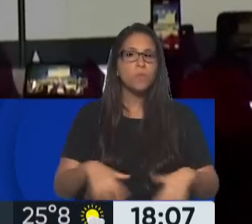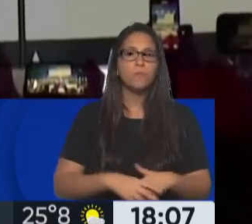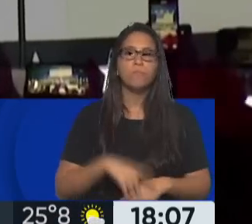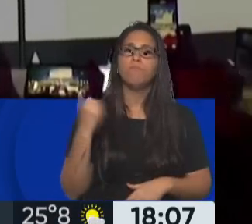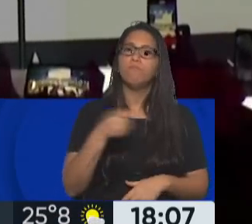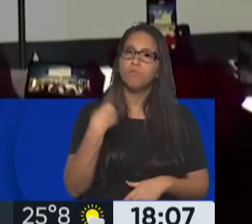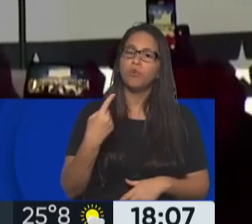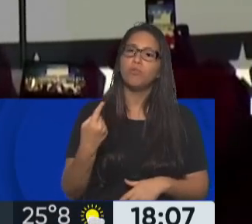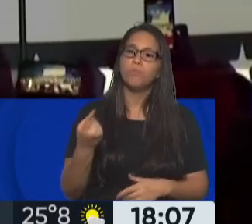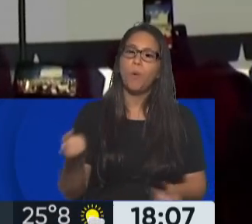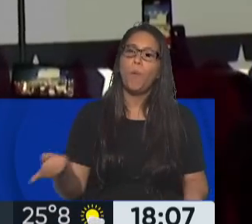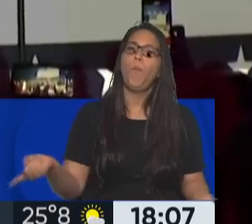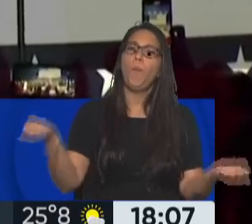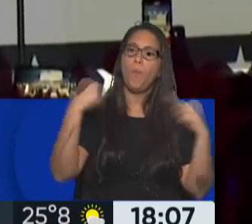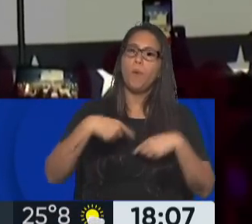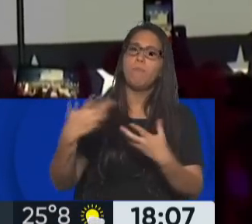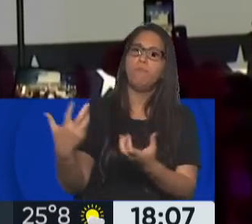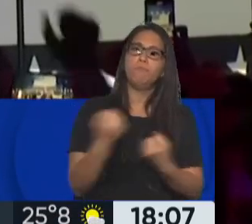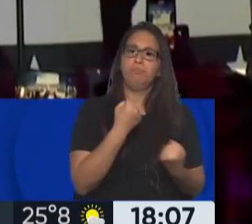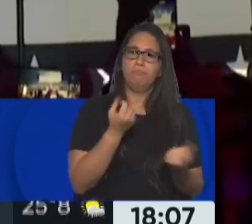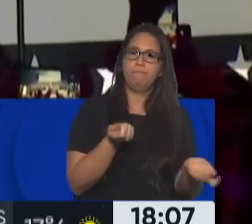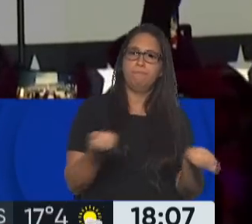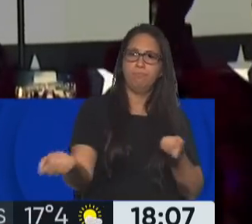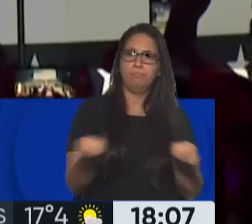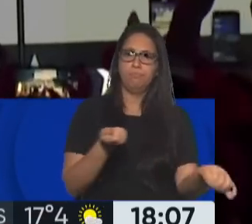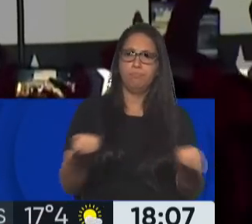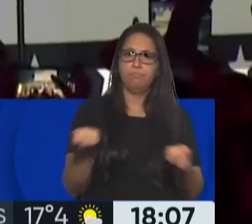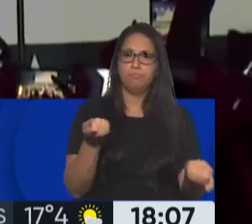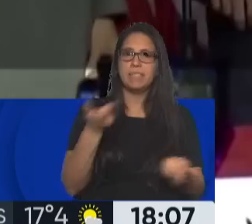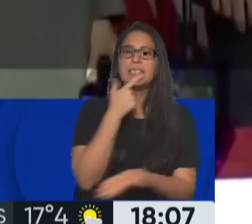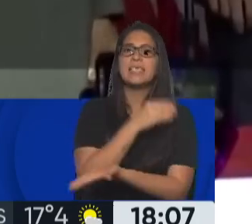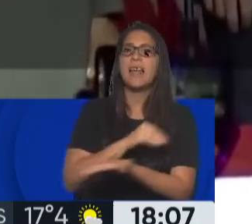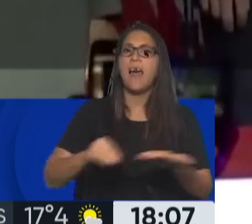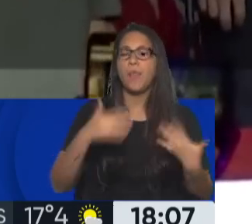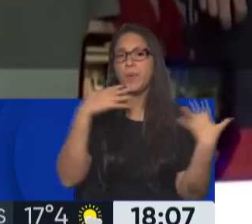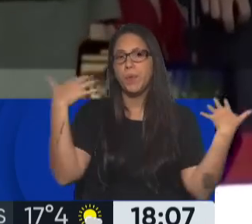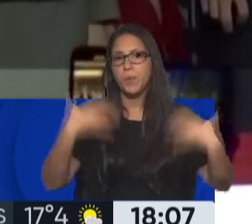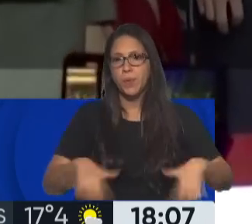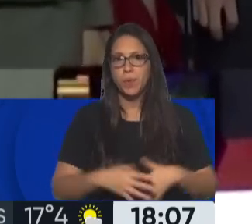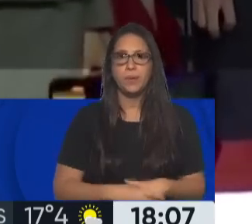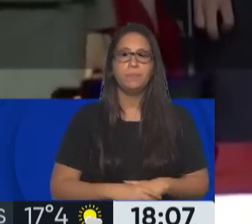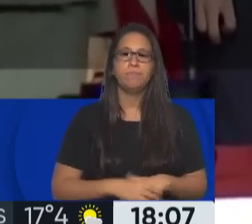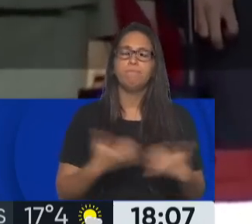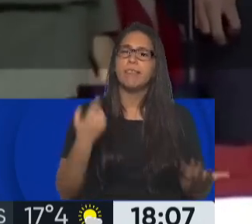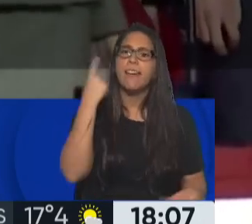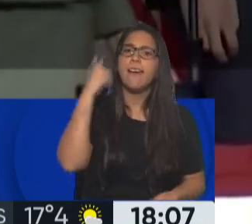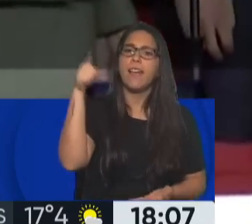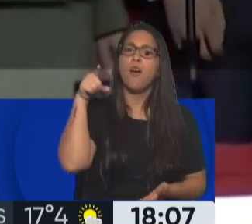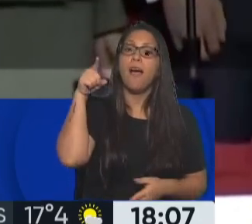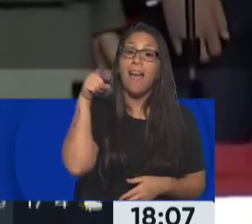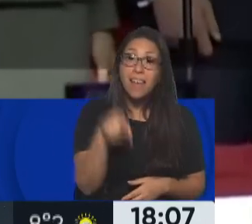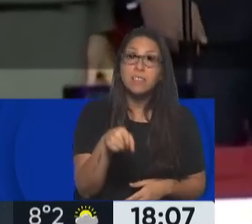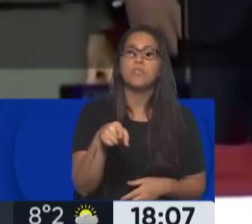taken back control of the Senate. Wow, that's good. Frankly, this was, I believe, the